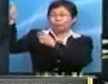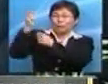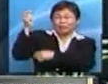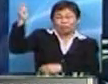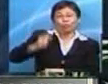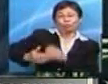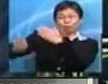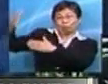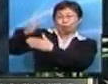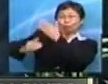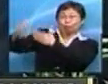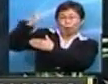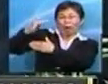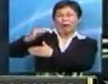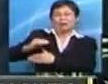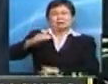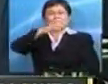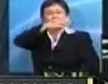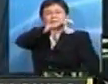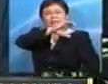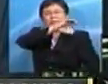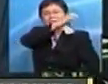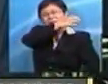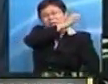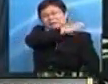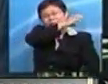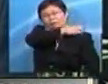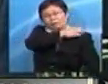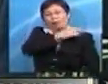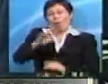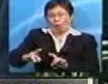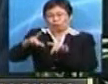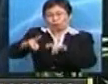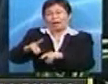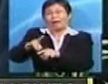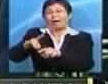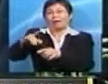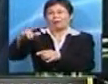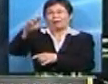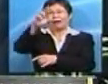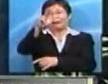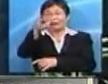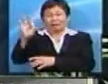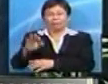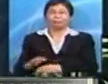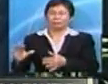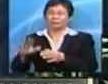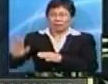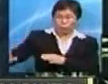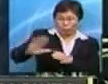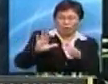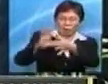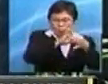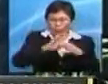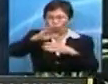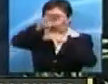the Defence Force Australia. The JACC will coordinate operations between all Australian government